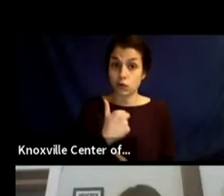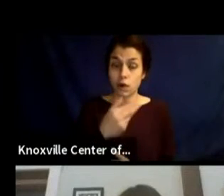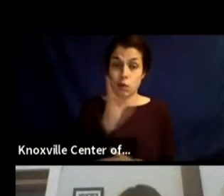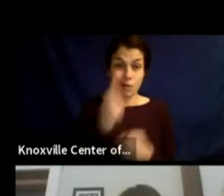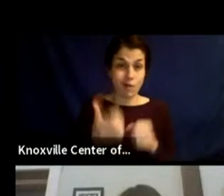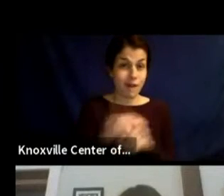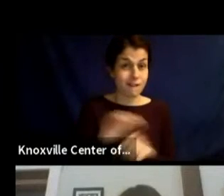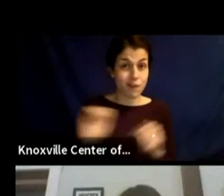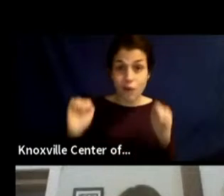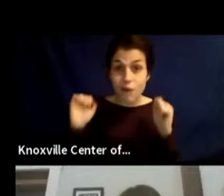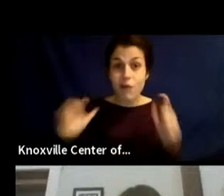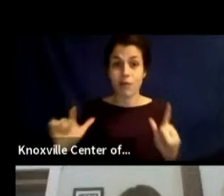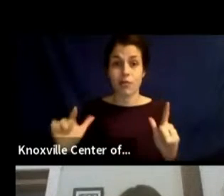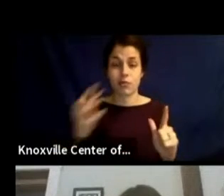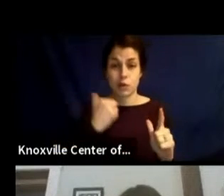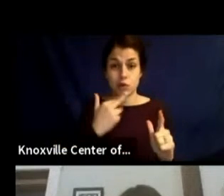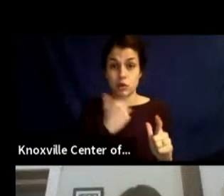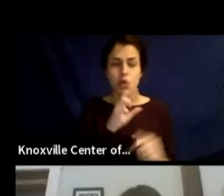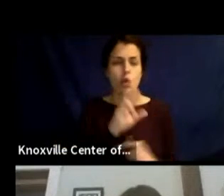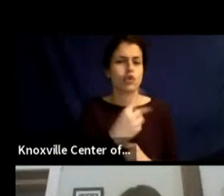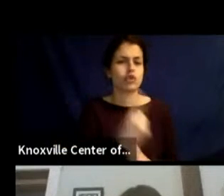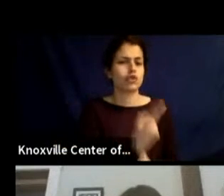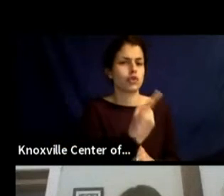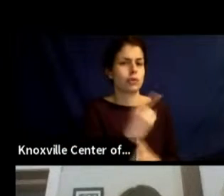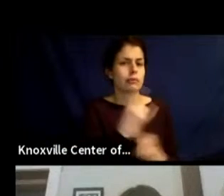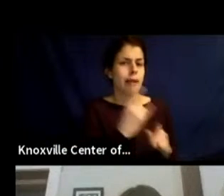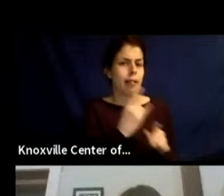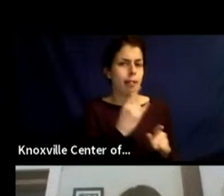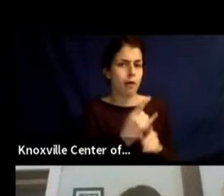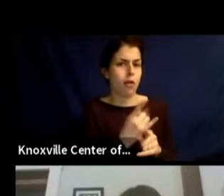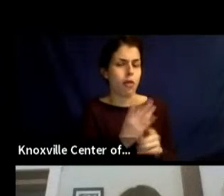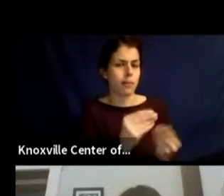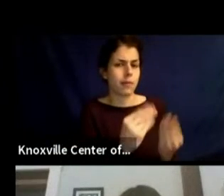serve alcoholic beverages? So I just want to bring that up.